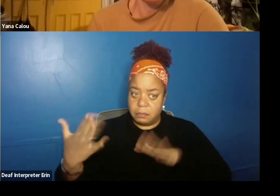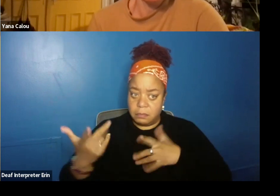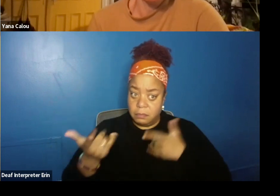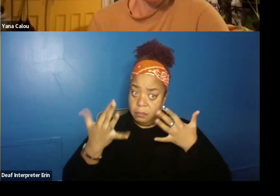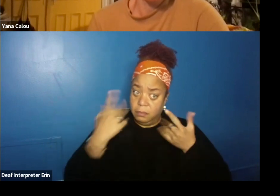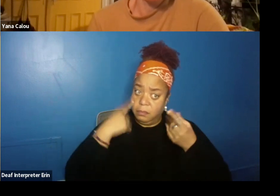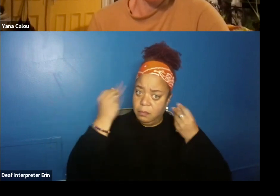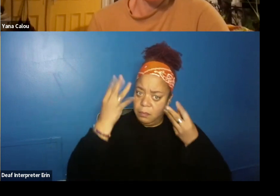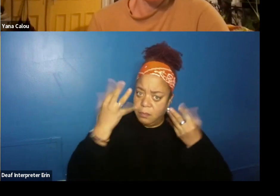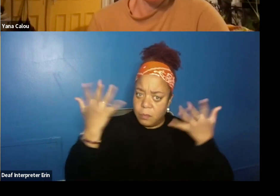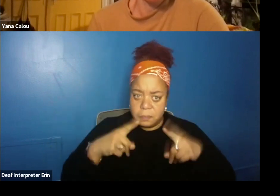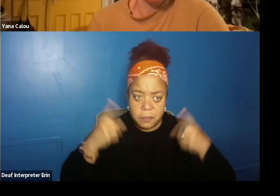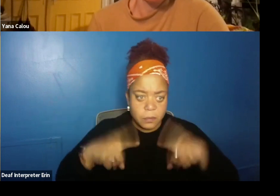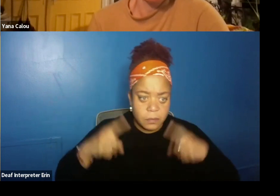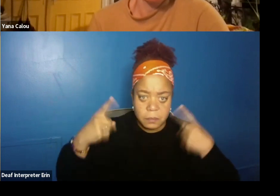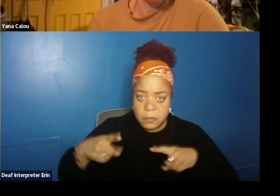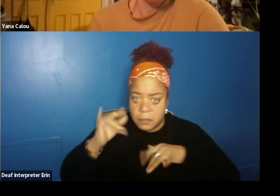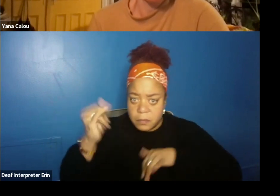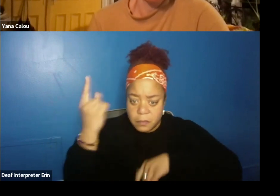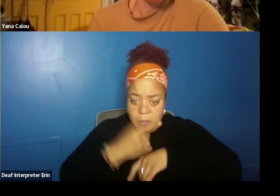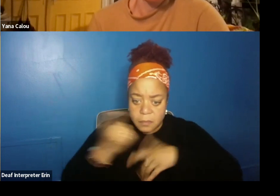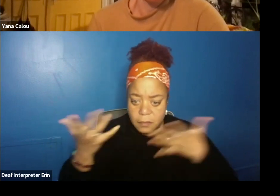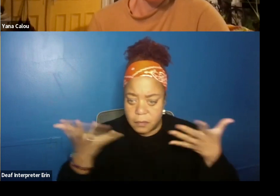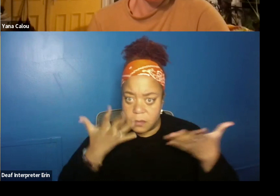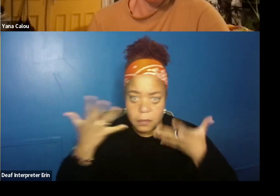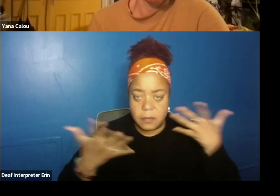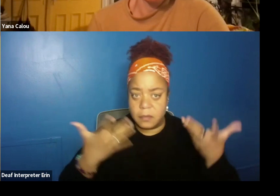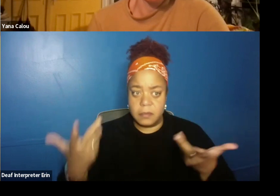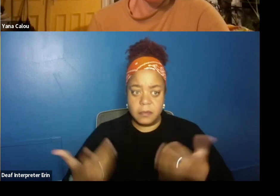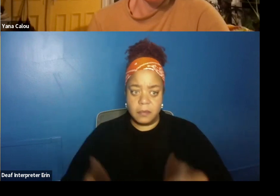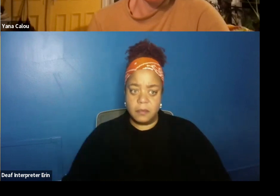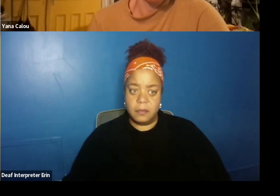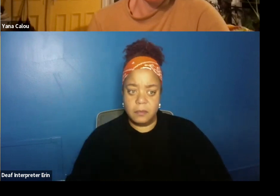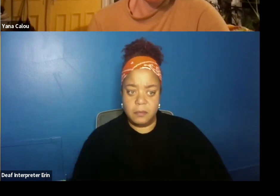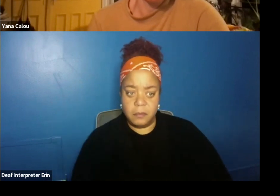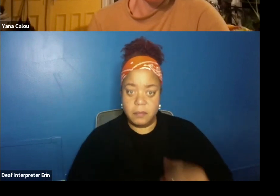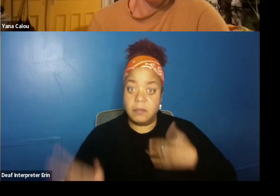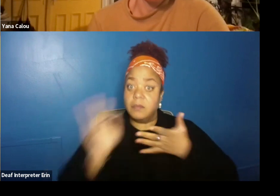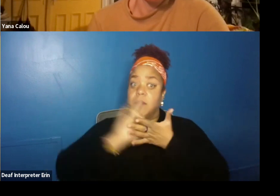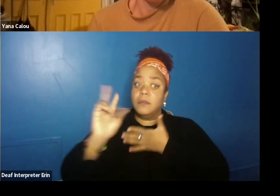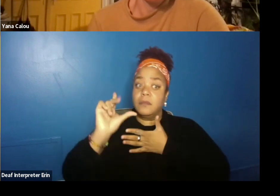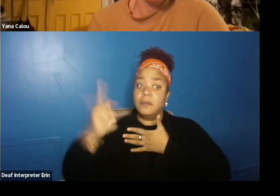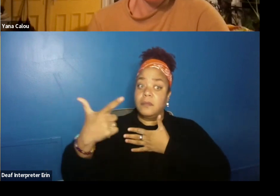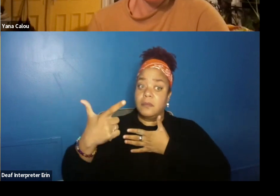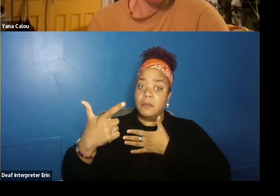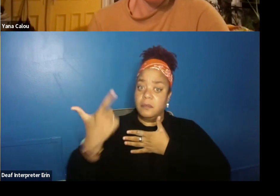had the well-known murder actually, of George Floyd in Minneapolis,